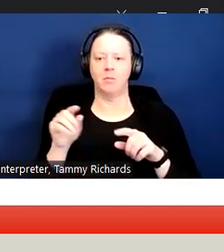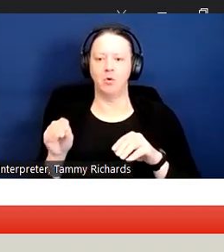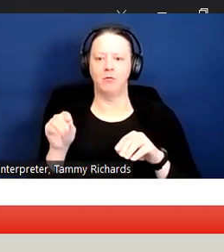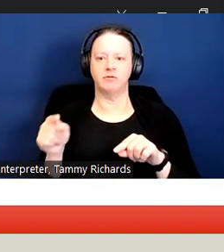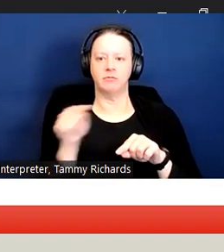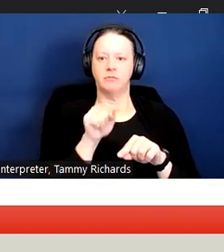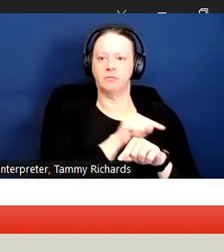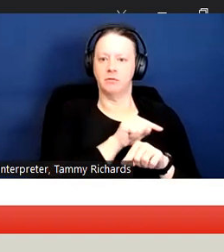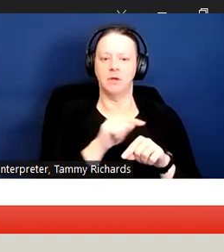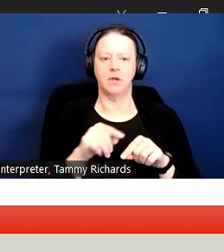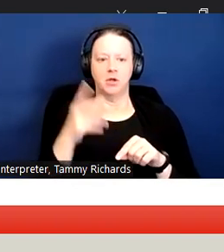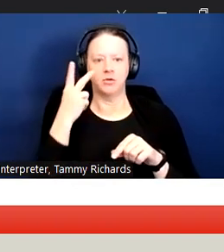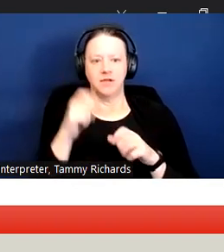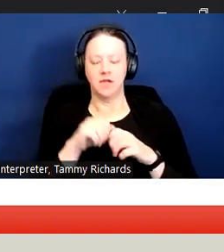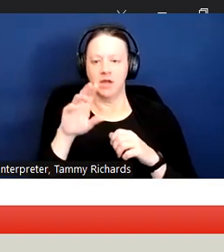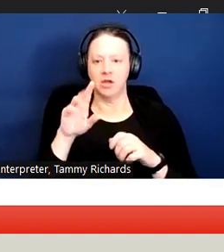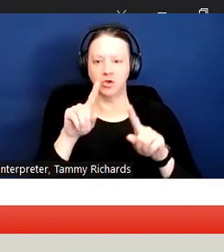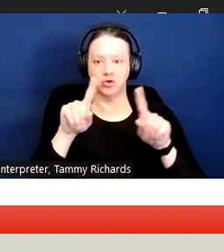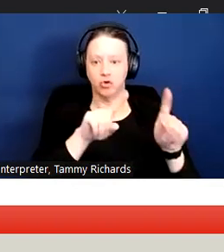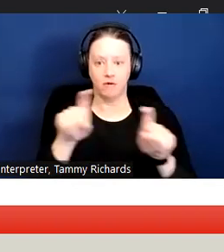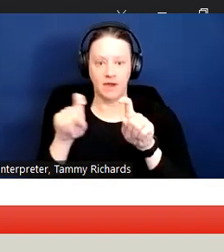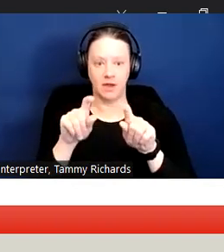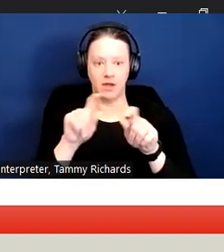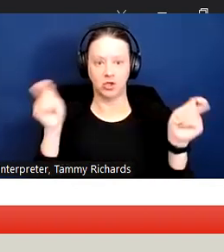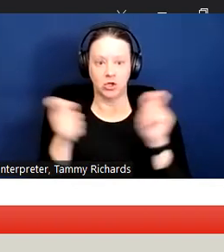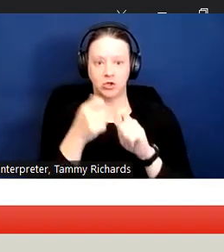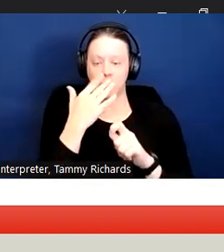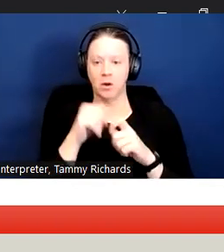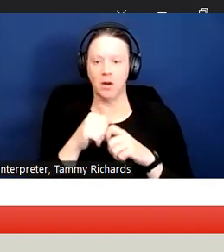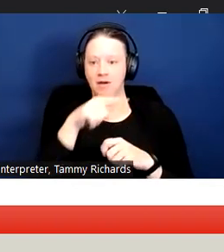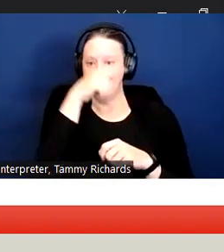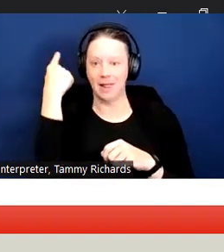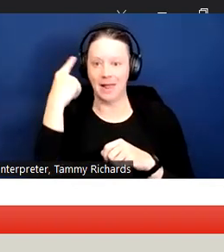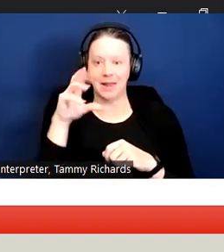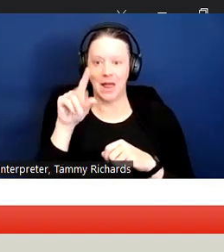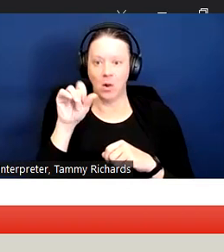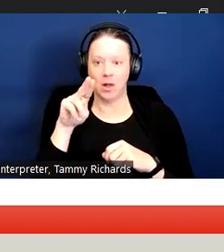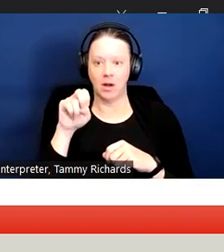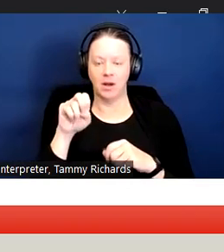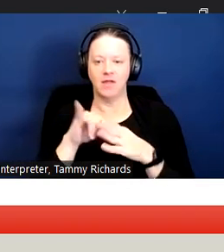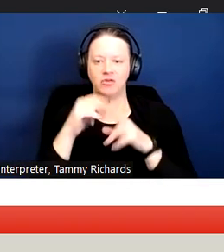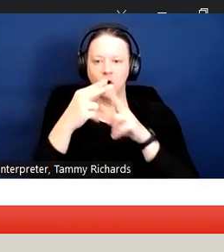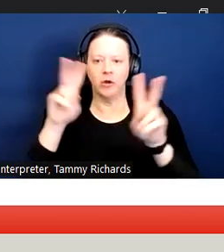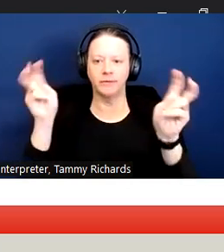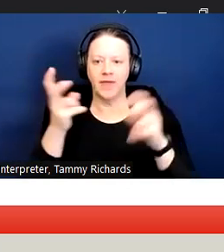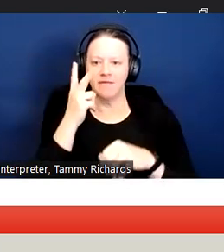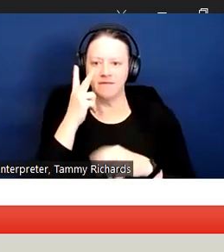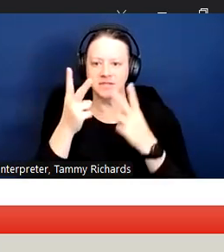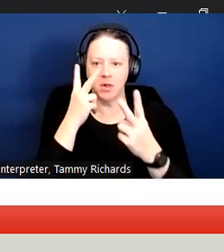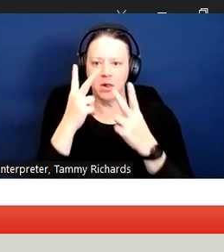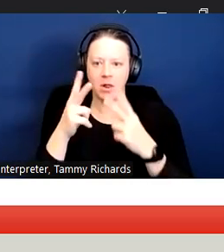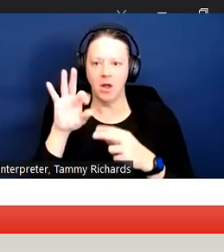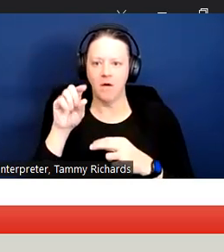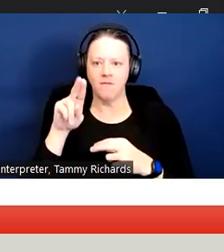notice survey changed color and there's a black outline, that is what is known as a visible focus indicator. So that tells